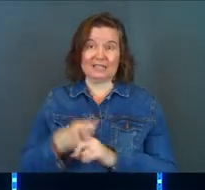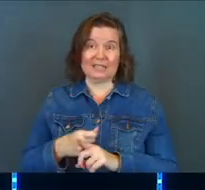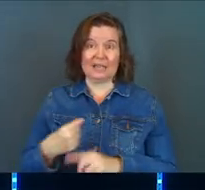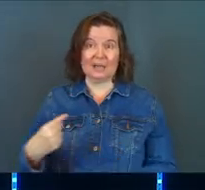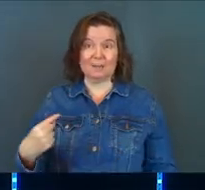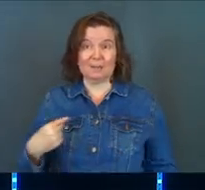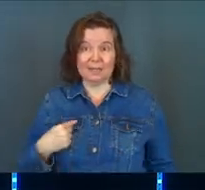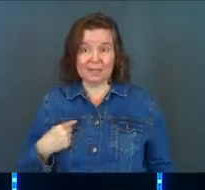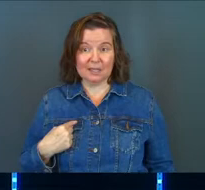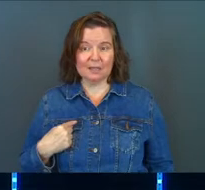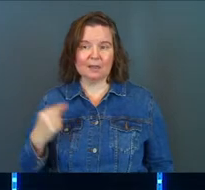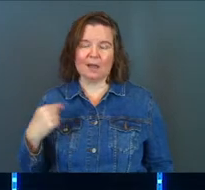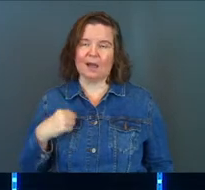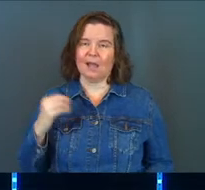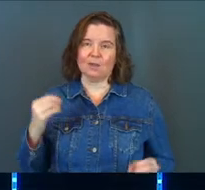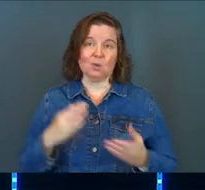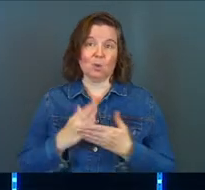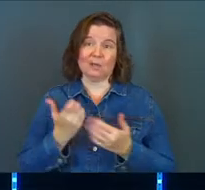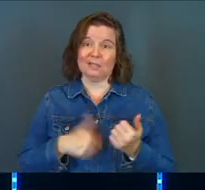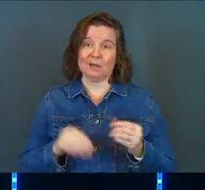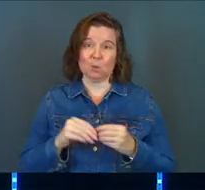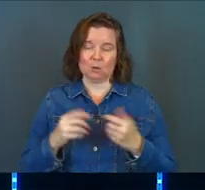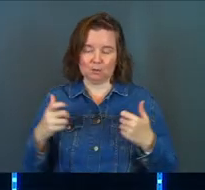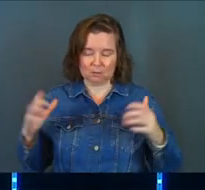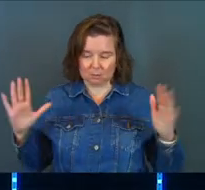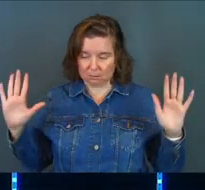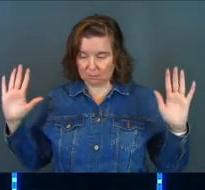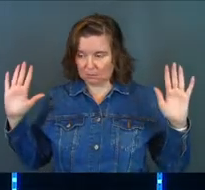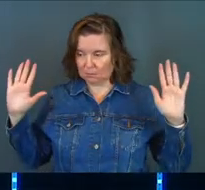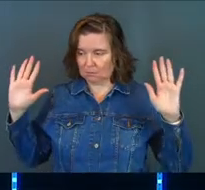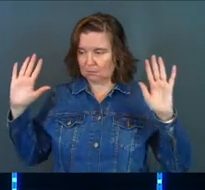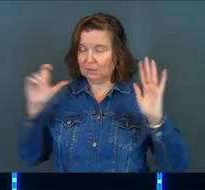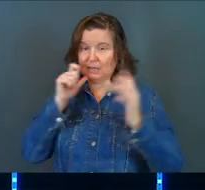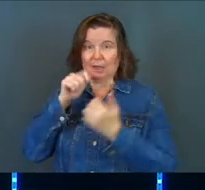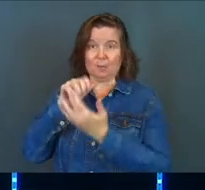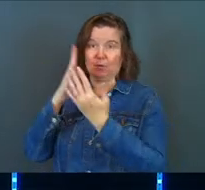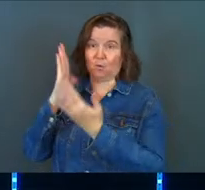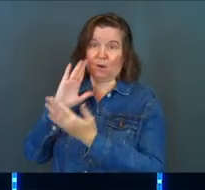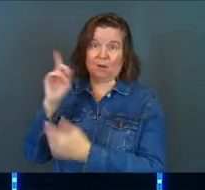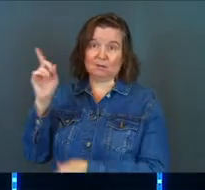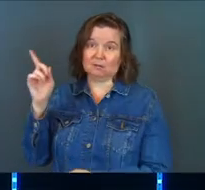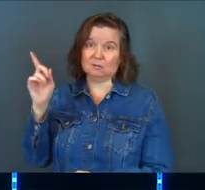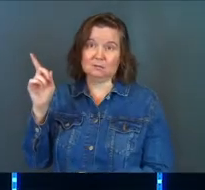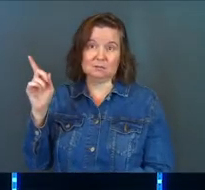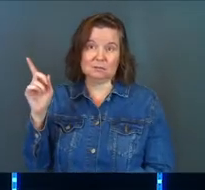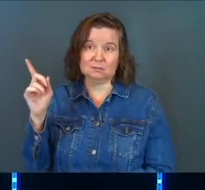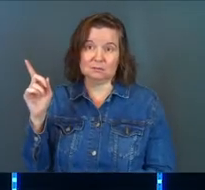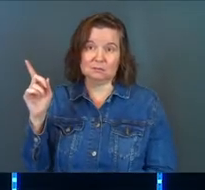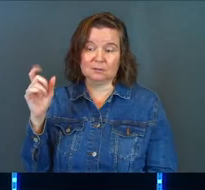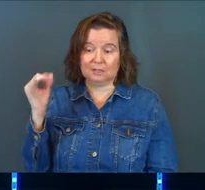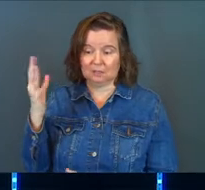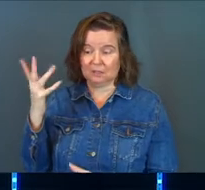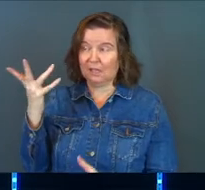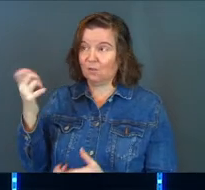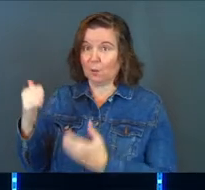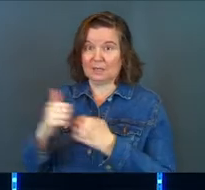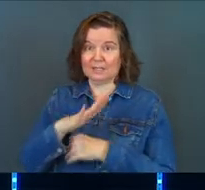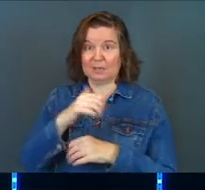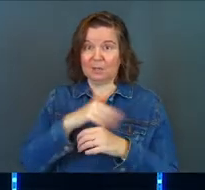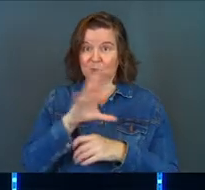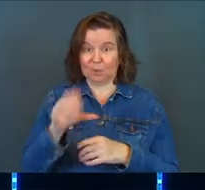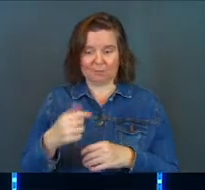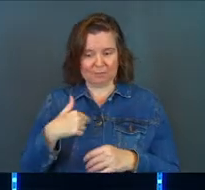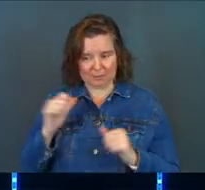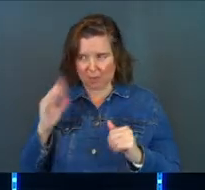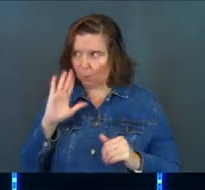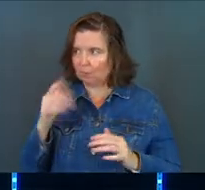me, I had no rights anymore. Not before God. Like, if he wanted to send me off to